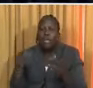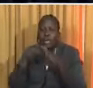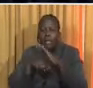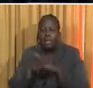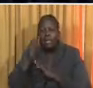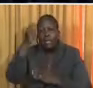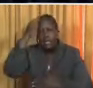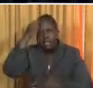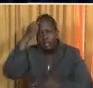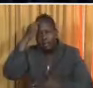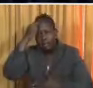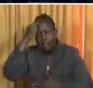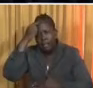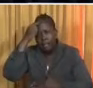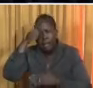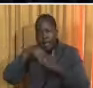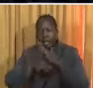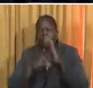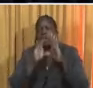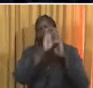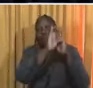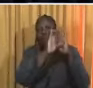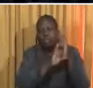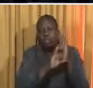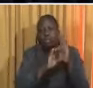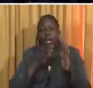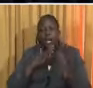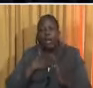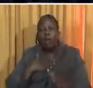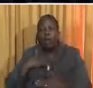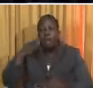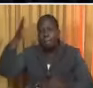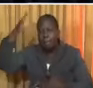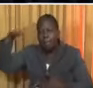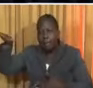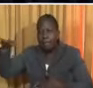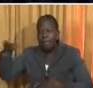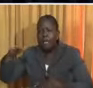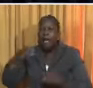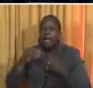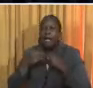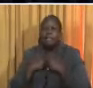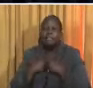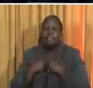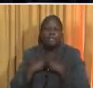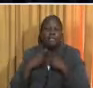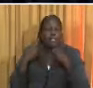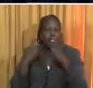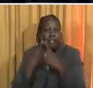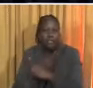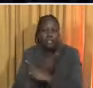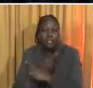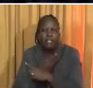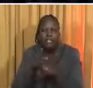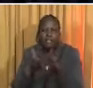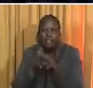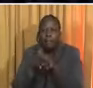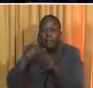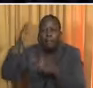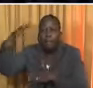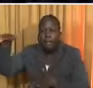Weimar constitutions. Our Parliament under Section 47, like parliaments of the two